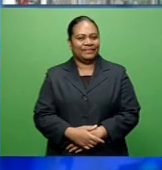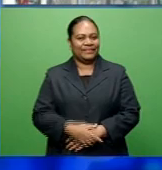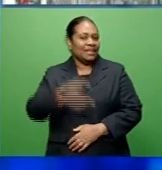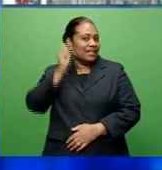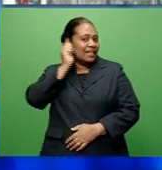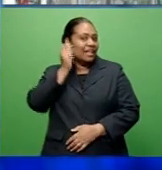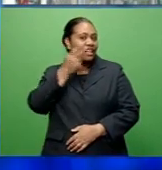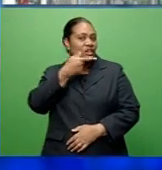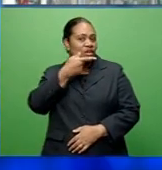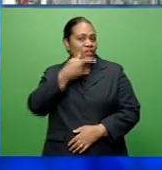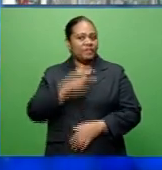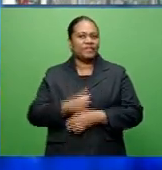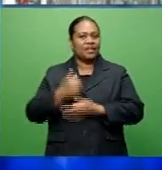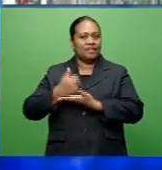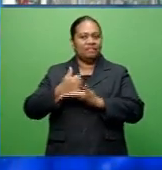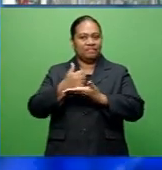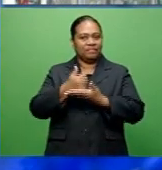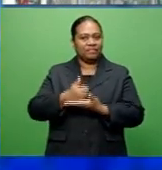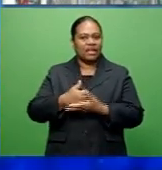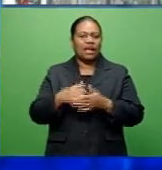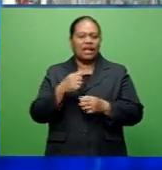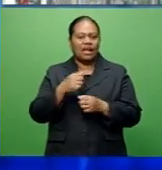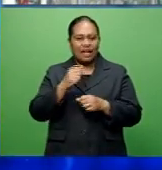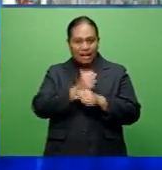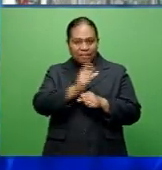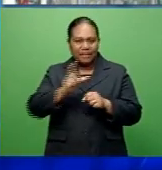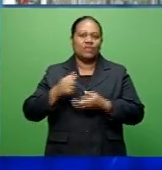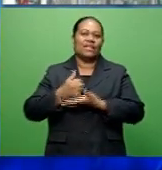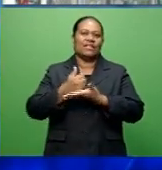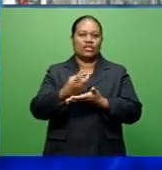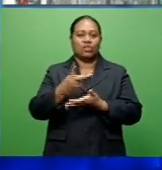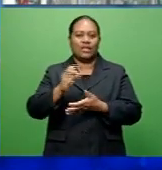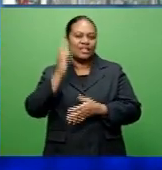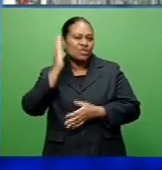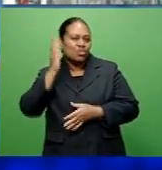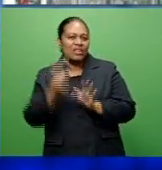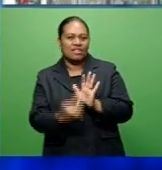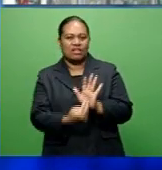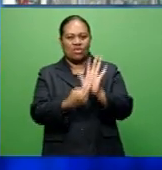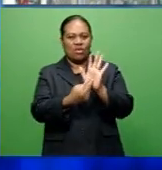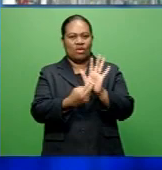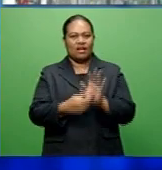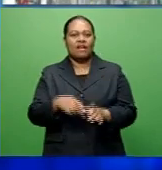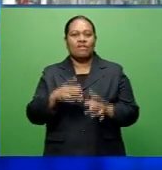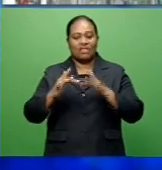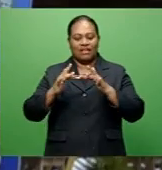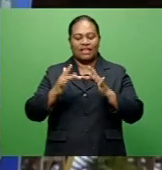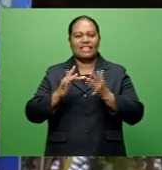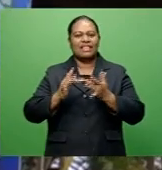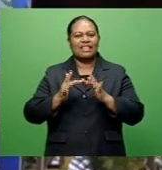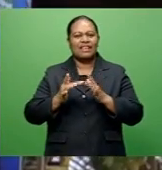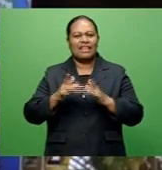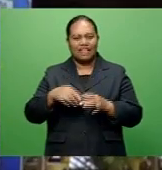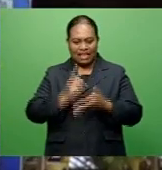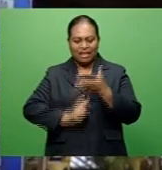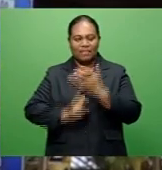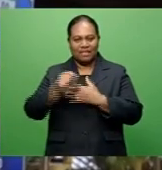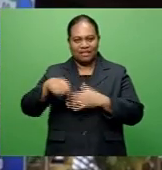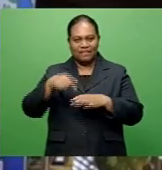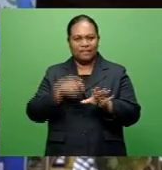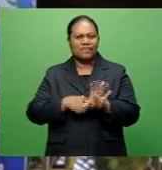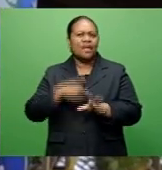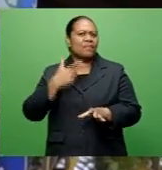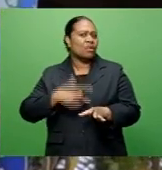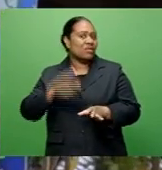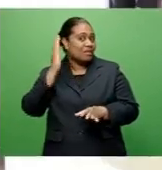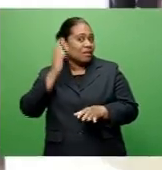Telecom Fiji Limited will be assisting 20 schools in the Northern Division with internet services for this year. These are the schools which were